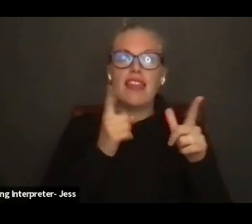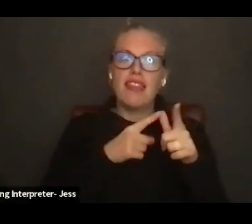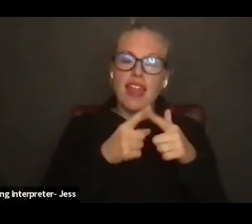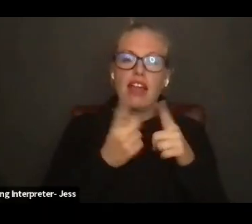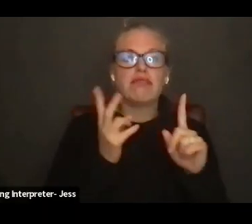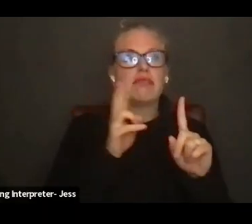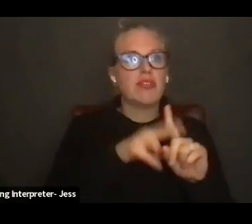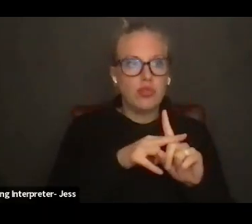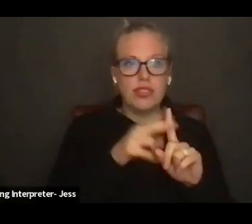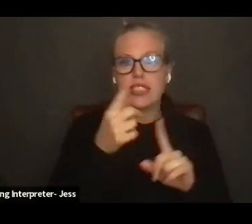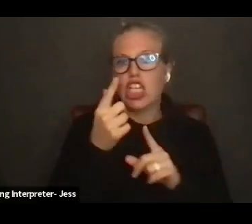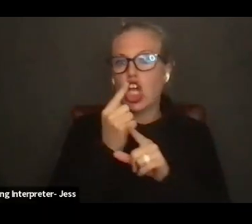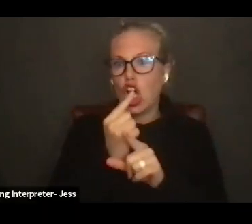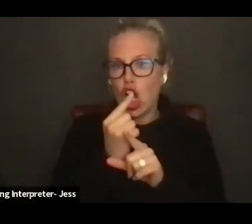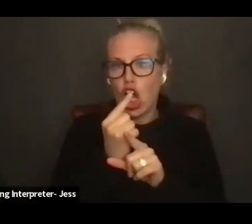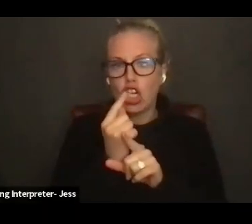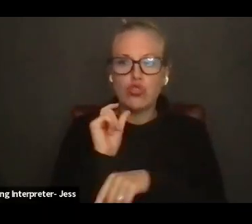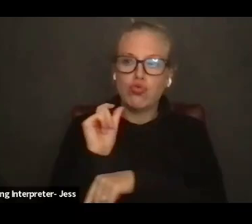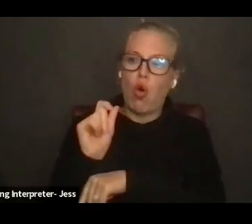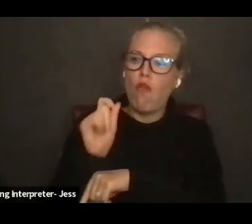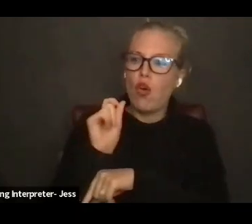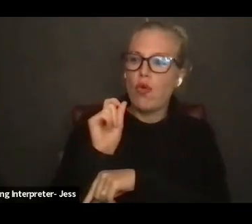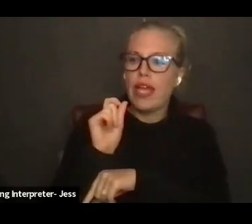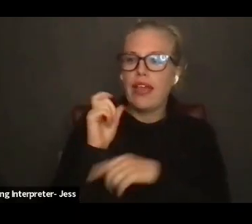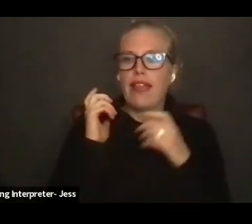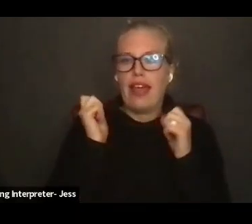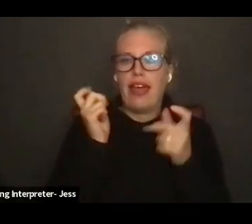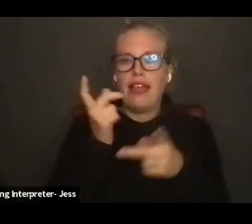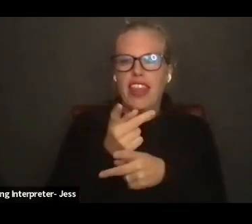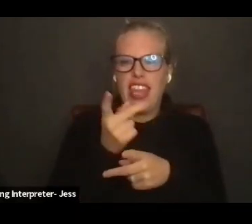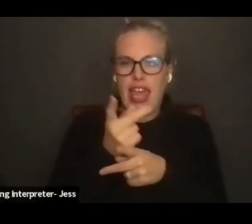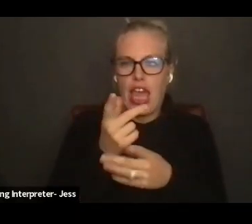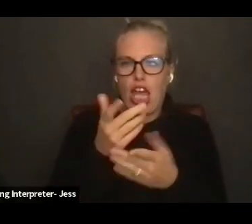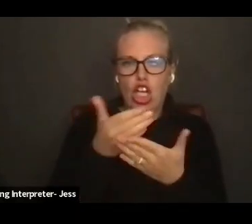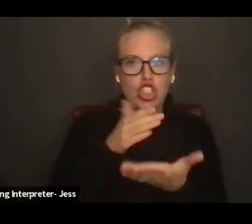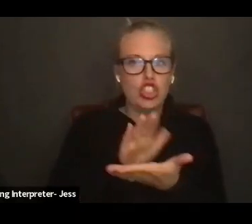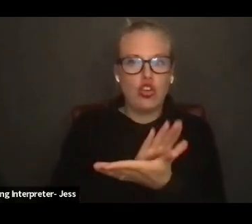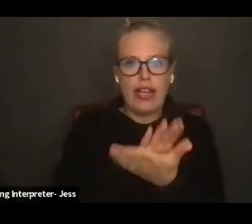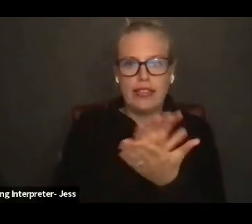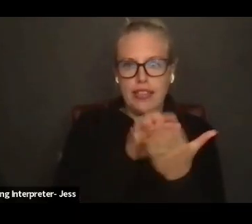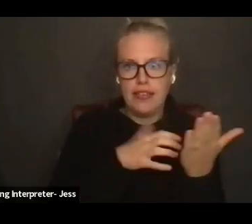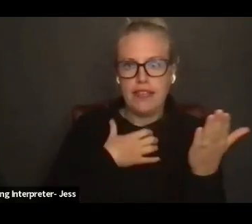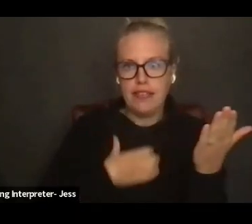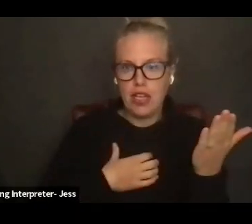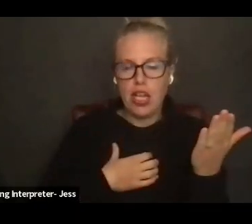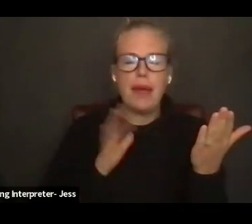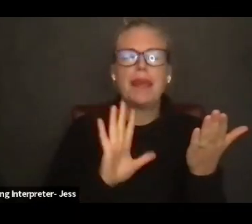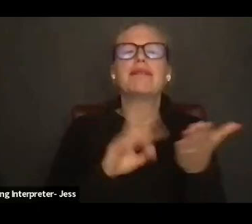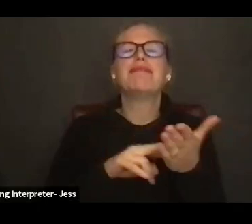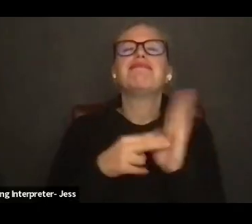to overrule the healthcare directive, and then, well, overrule the other